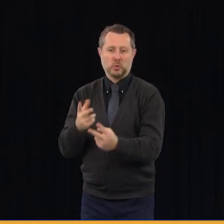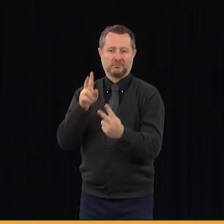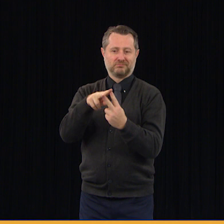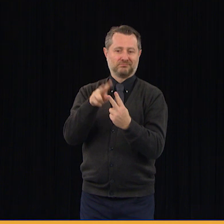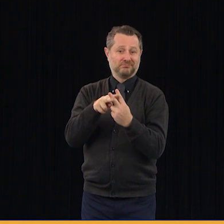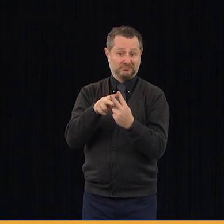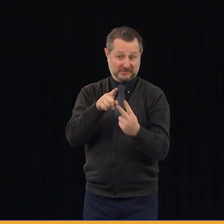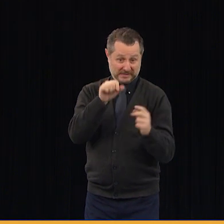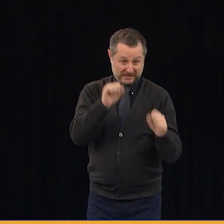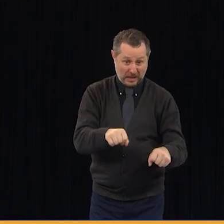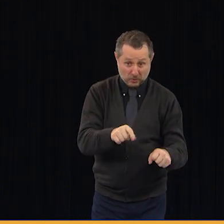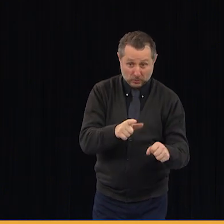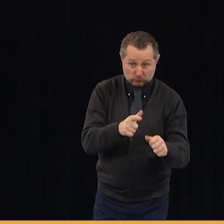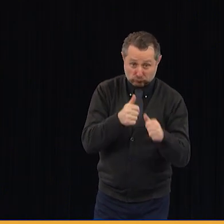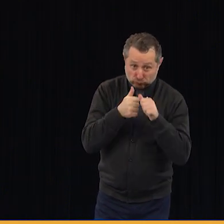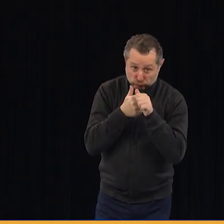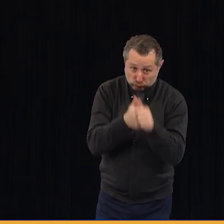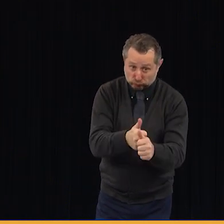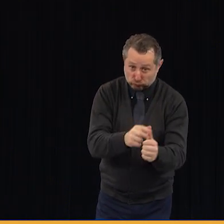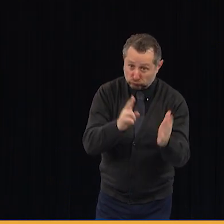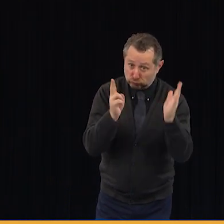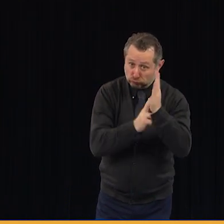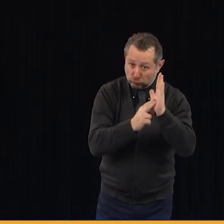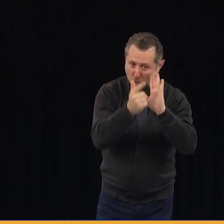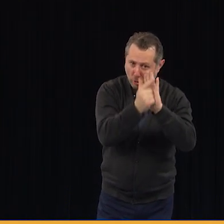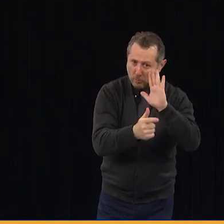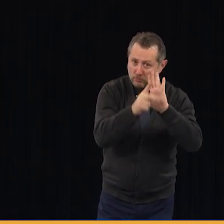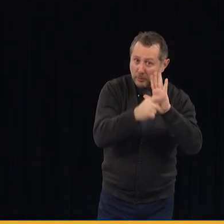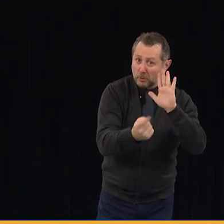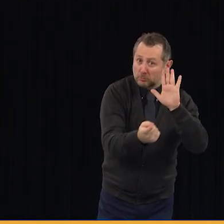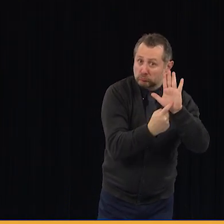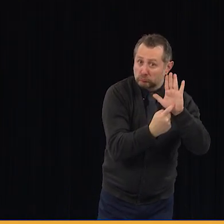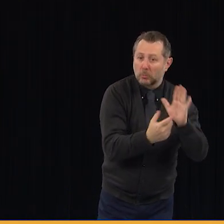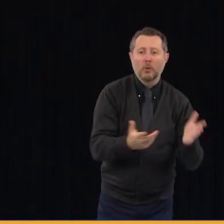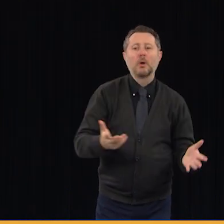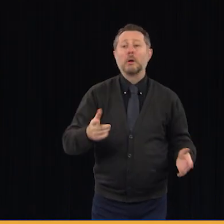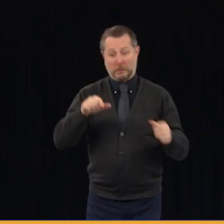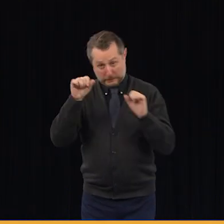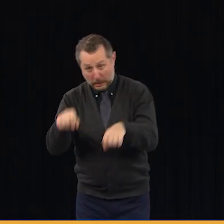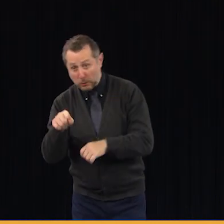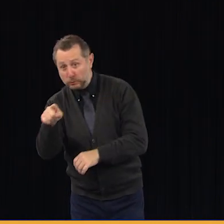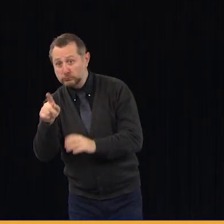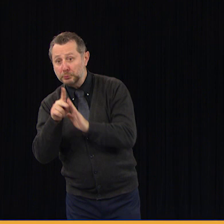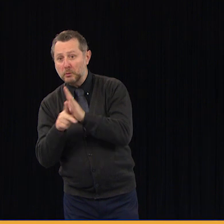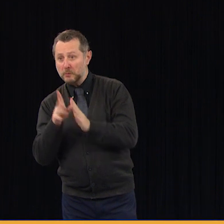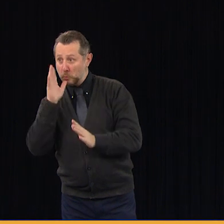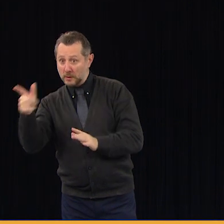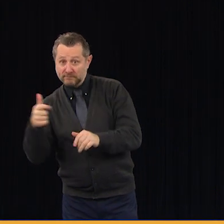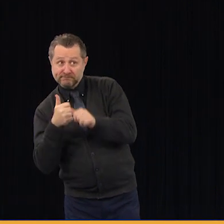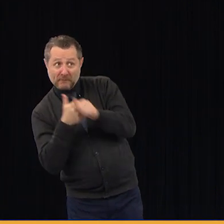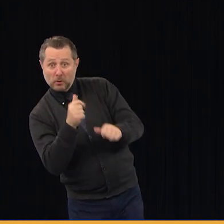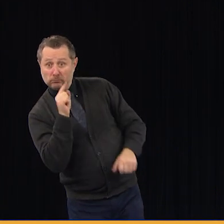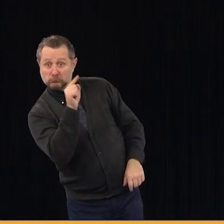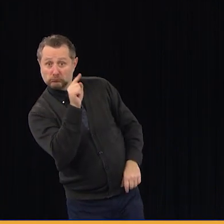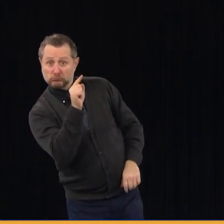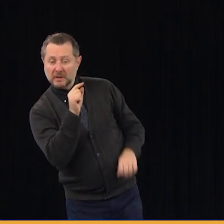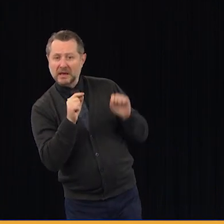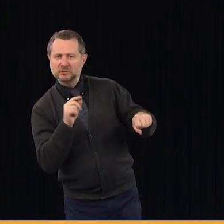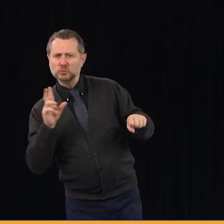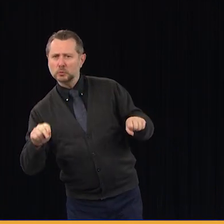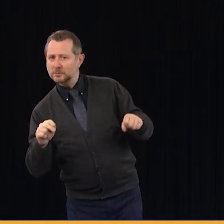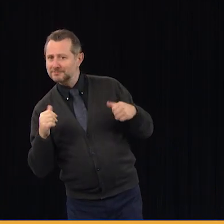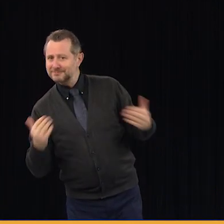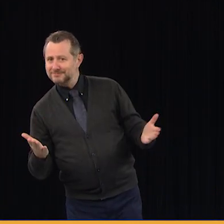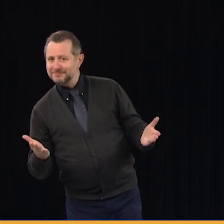these policies? And then can you enact the policies in a way that people will follow? You know, we can